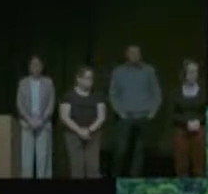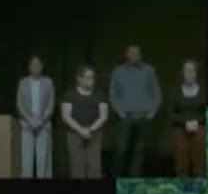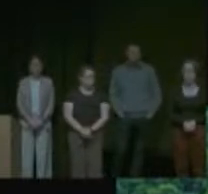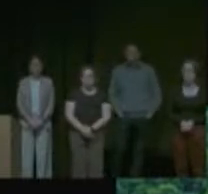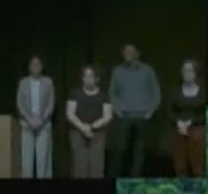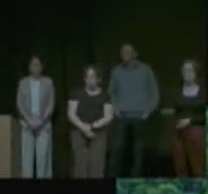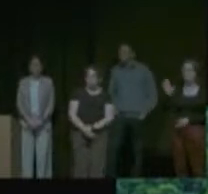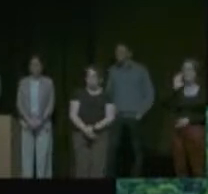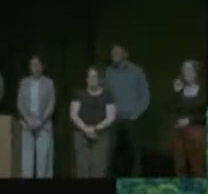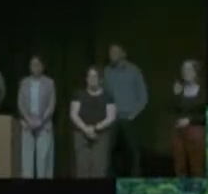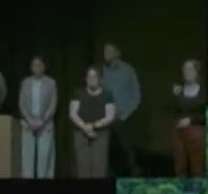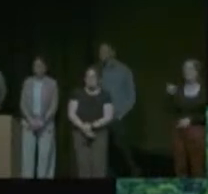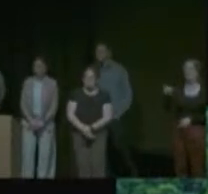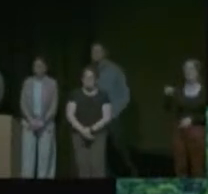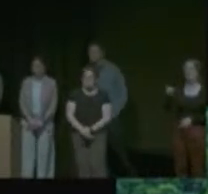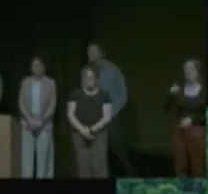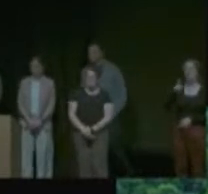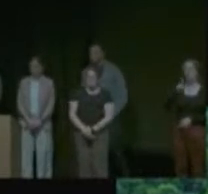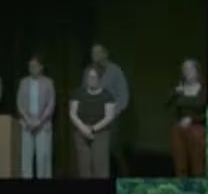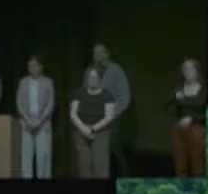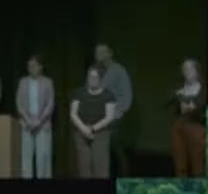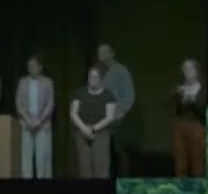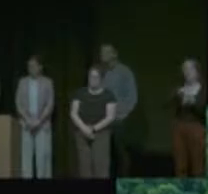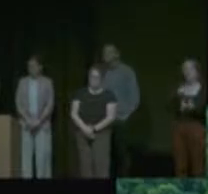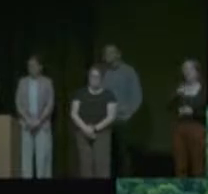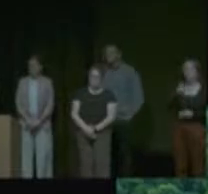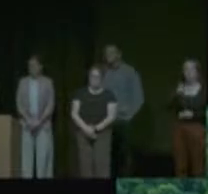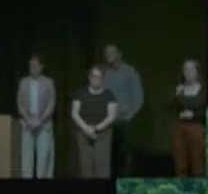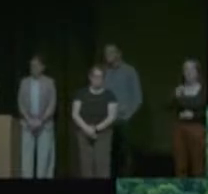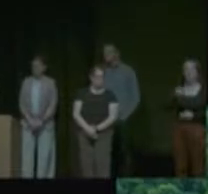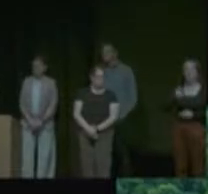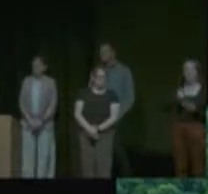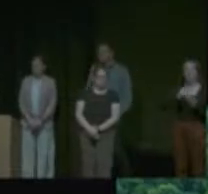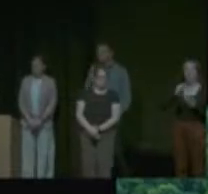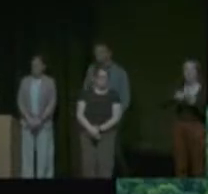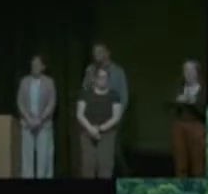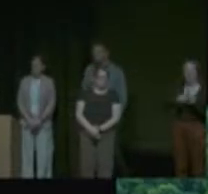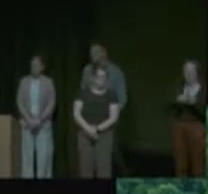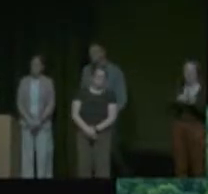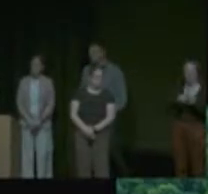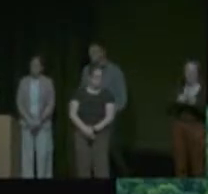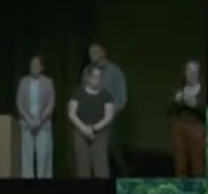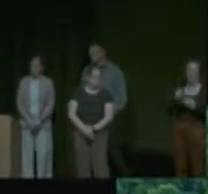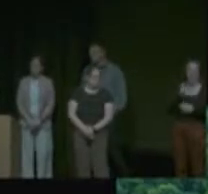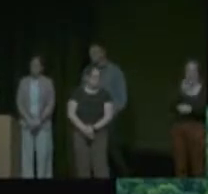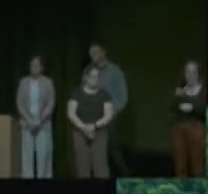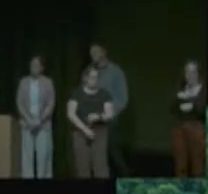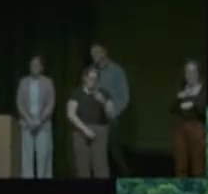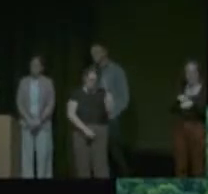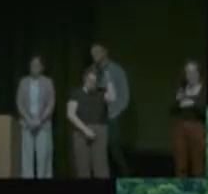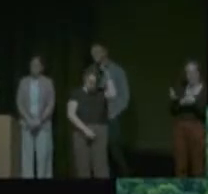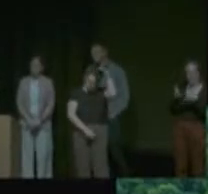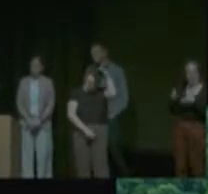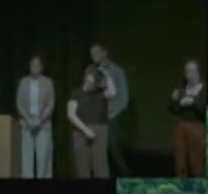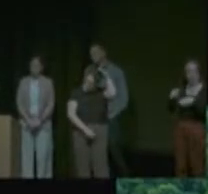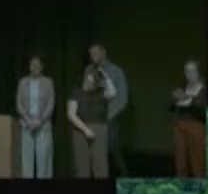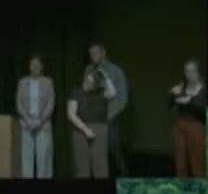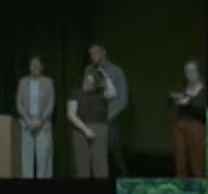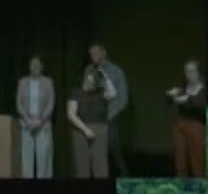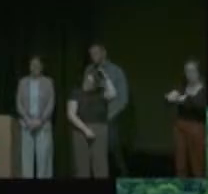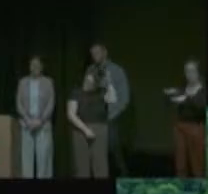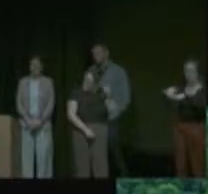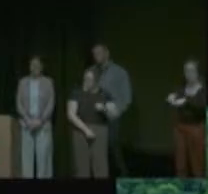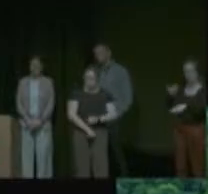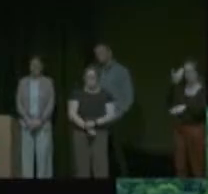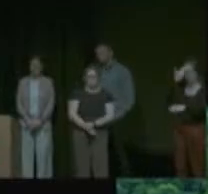Hello, over here. Question about the dredging project. With the irregular flows of the Cuyahoga River, do you know what your operating